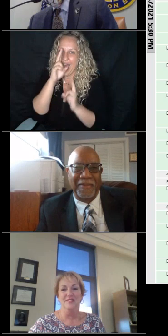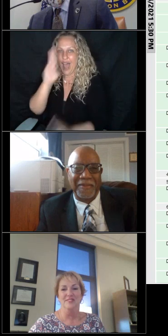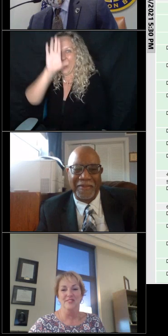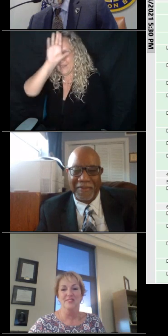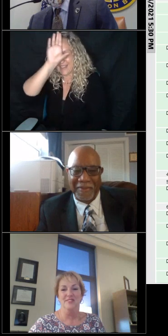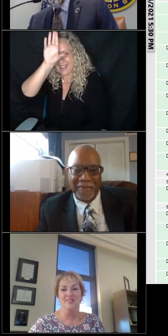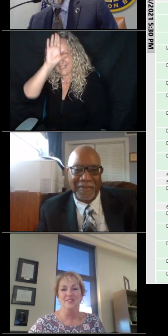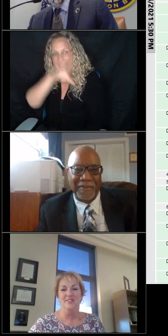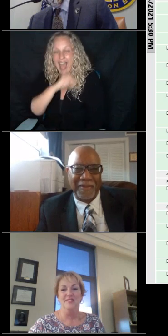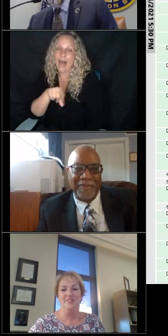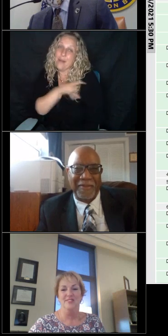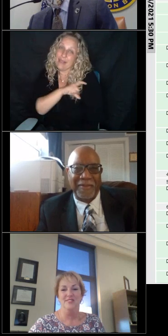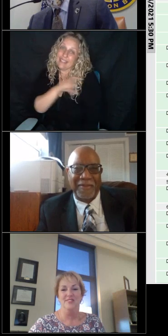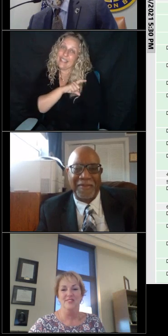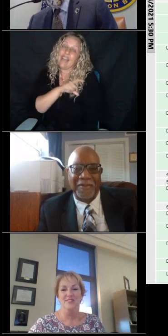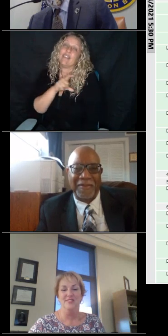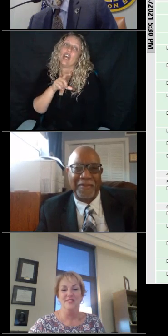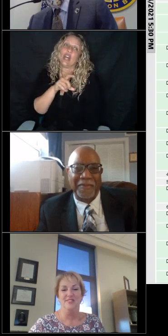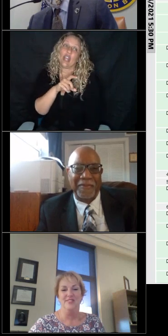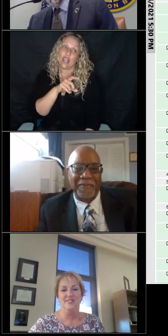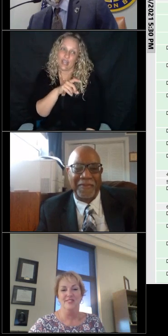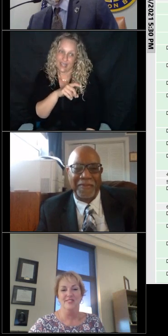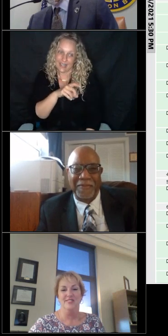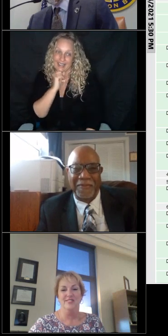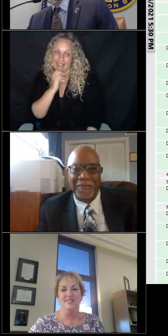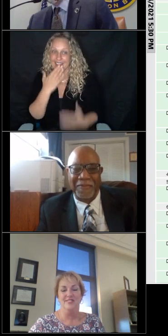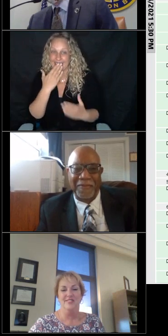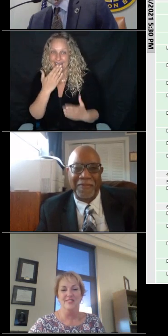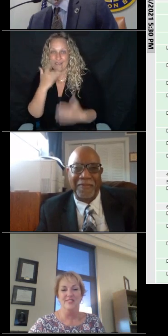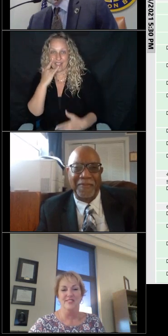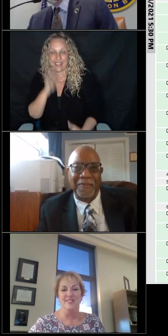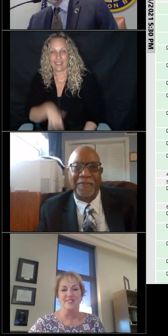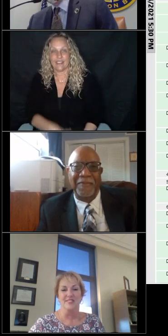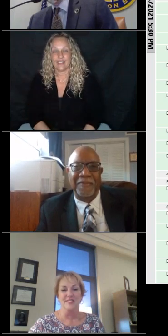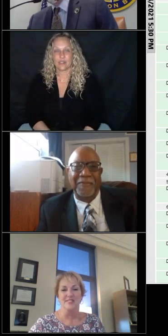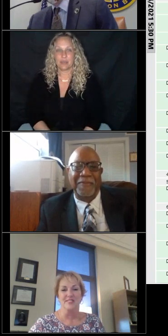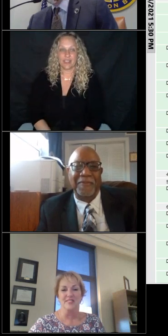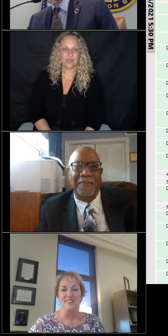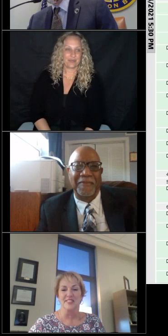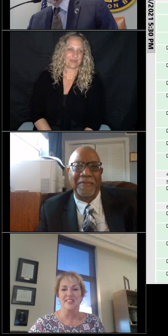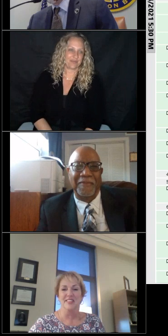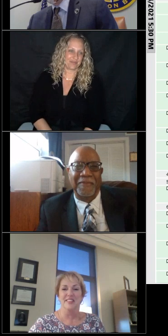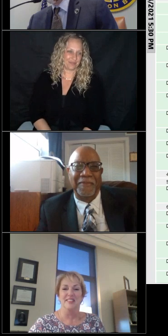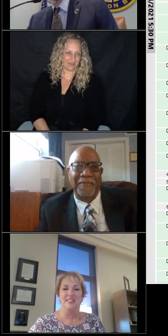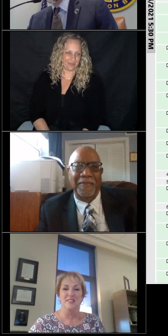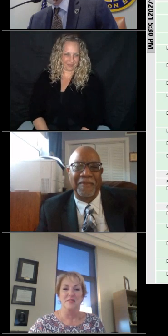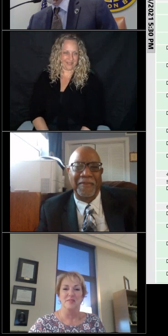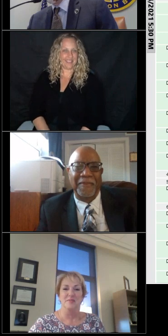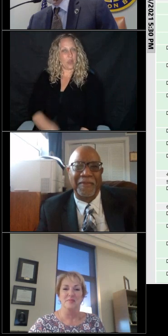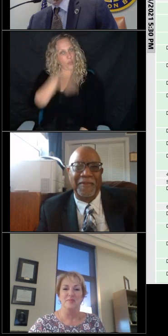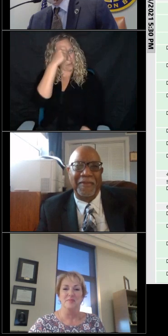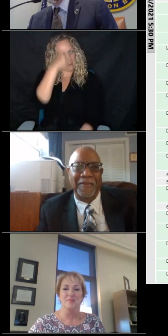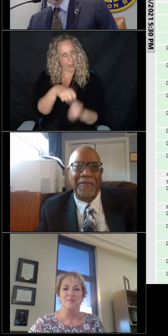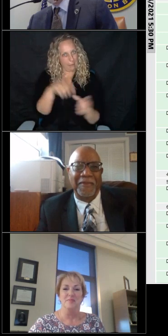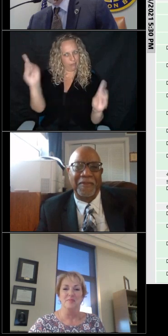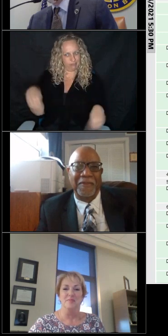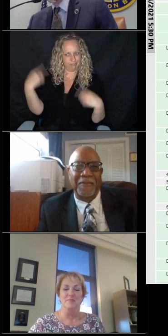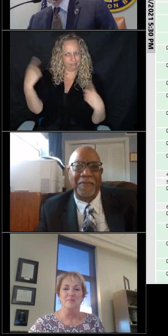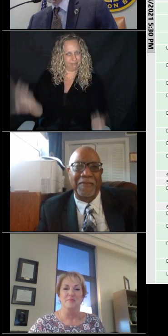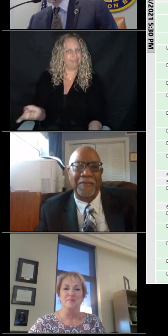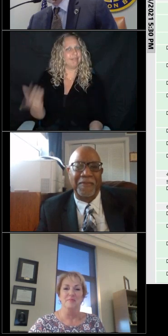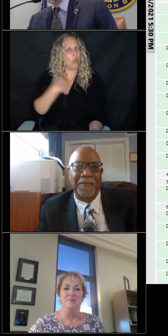firefighters and our police officers for the work that they do for our communities. I remember in years past, we would go to